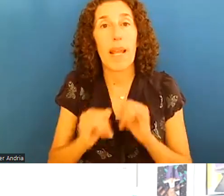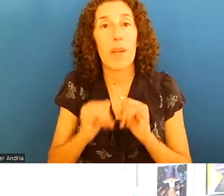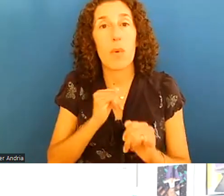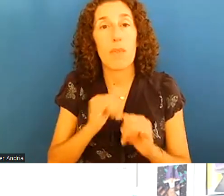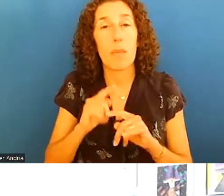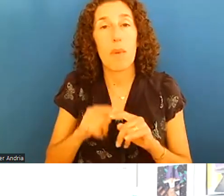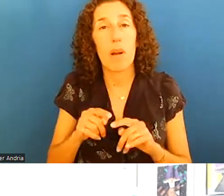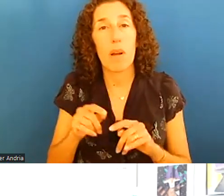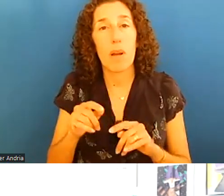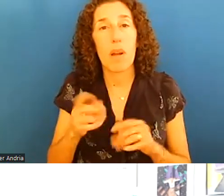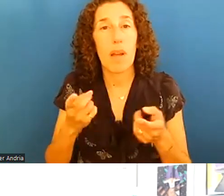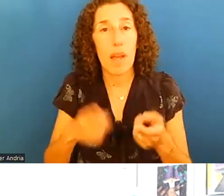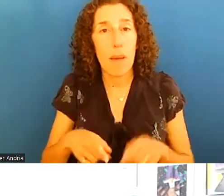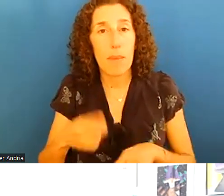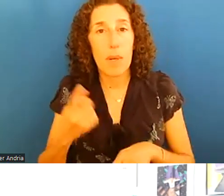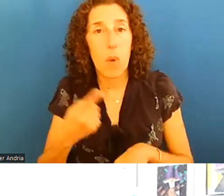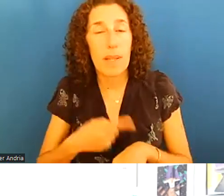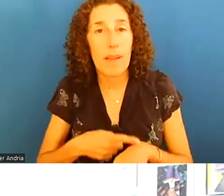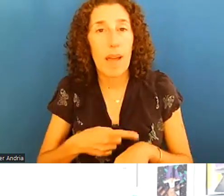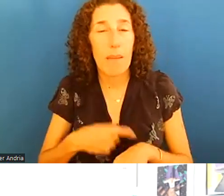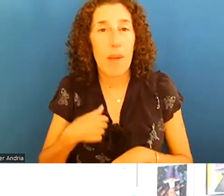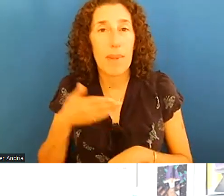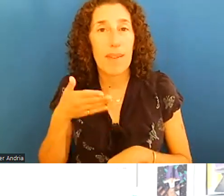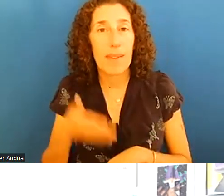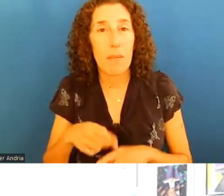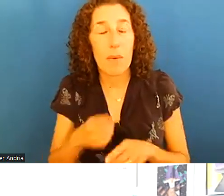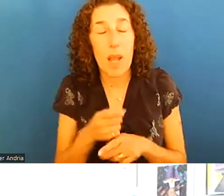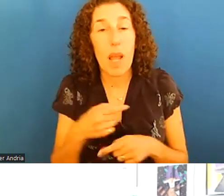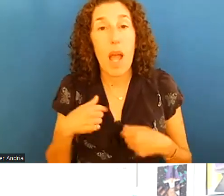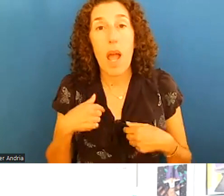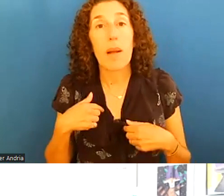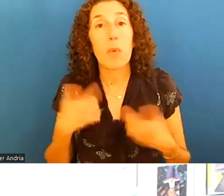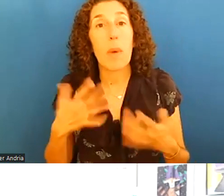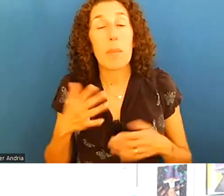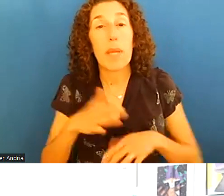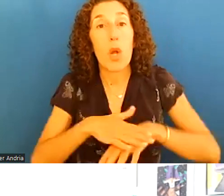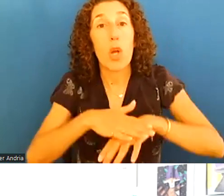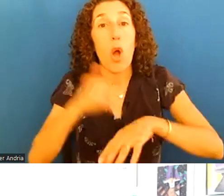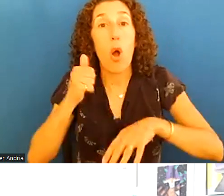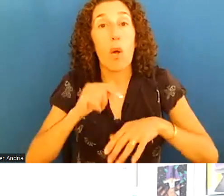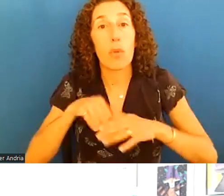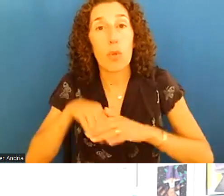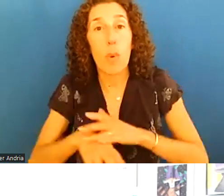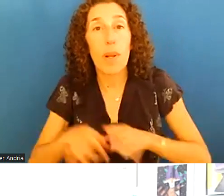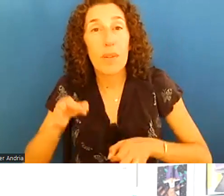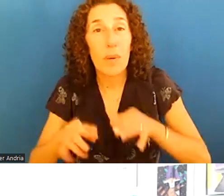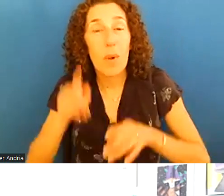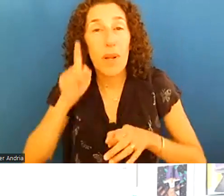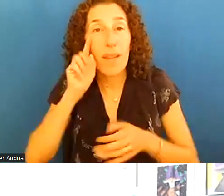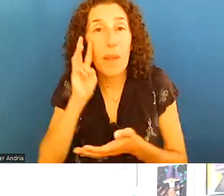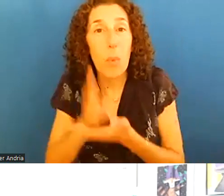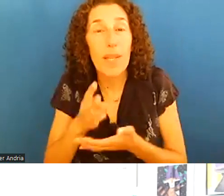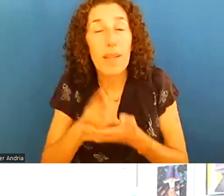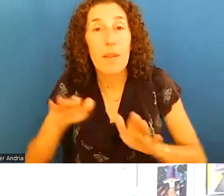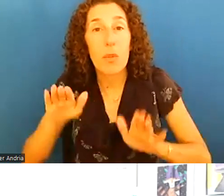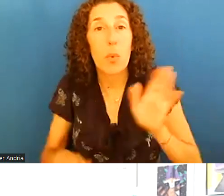instance and it was okay, but of course, like I don't want to be called in to testify for anything, So